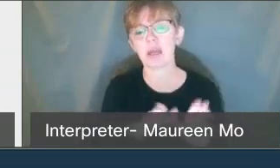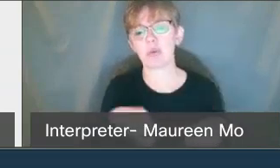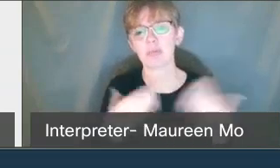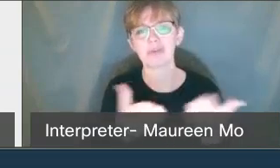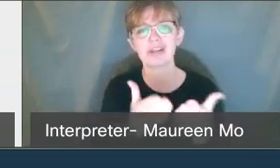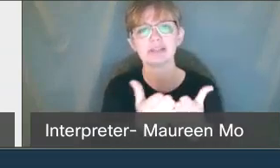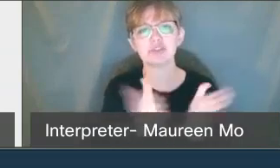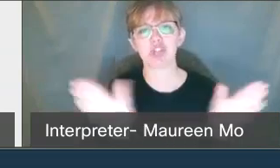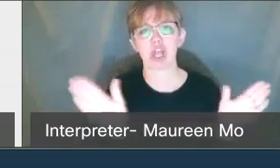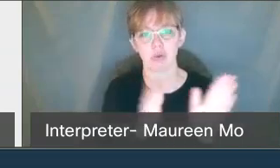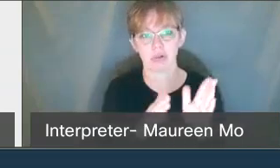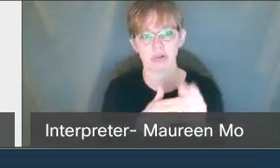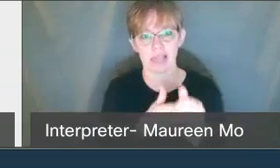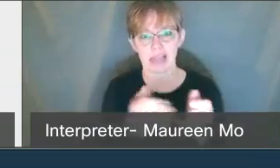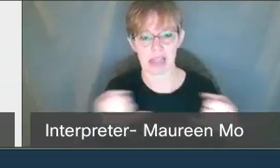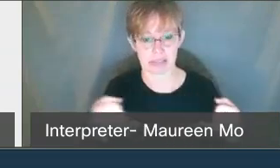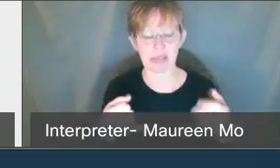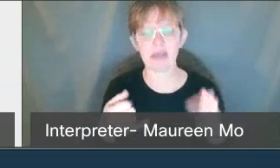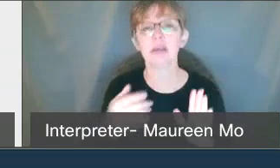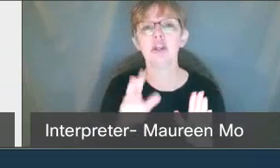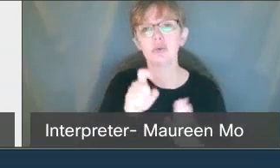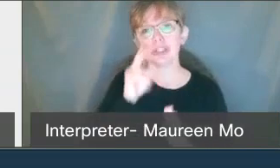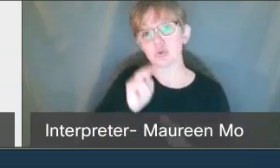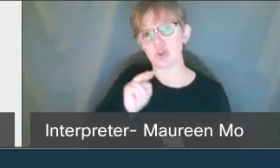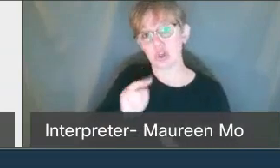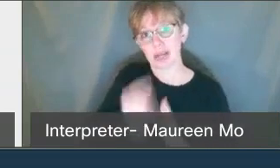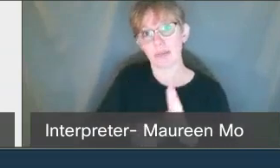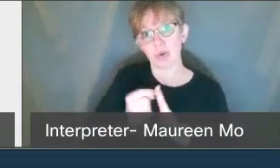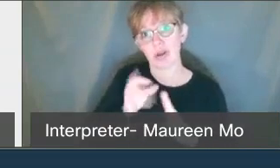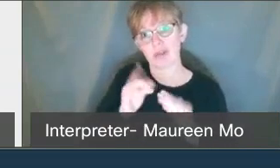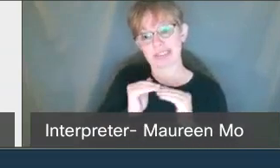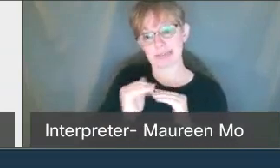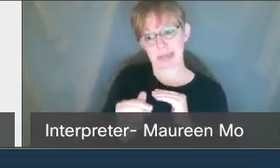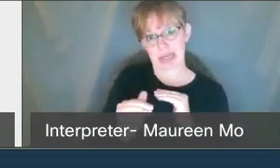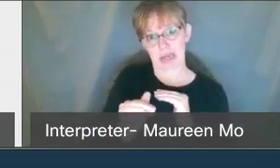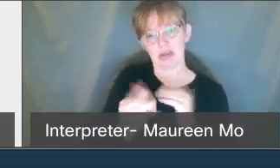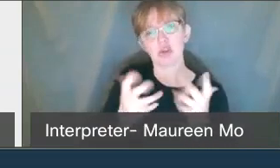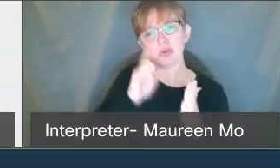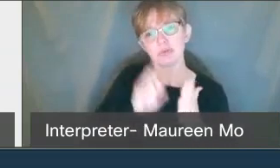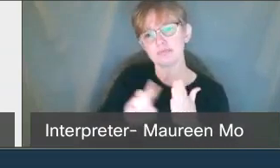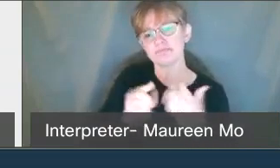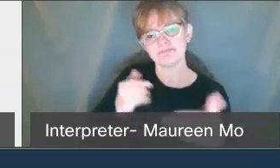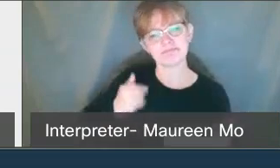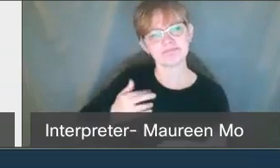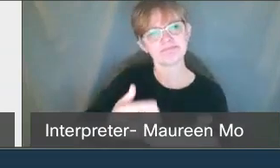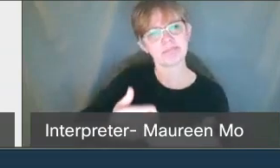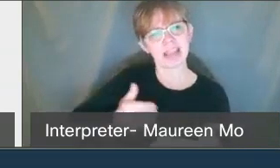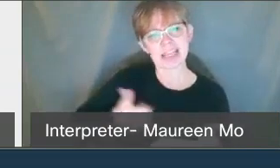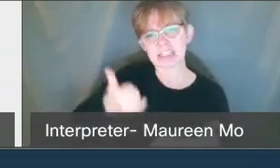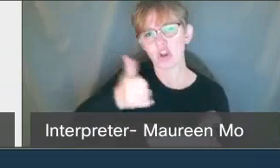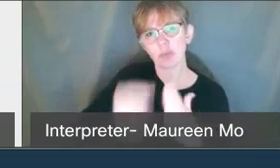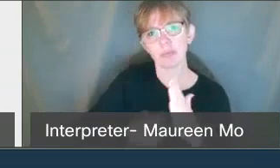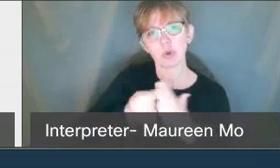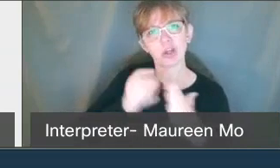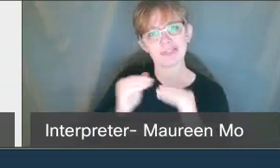want to look at a period of stability. So you want to see, has there been a period of stability for the individual? And